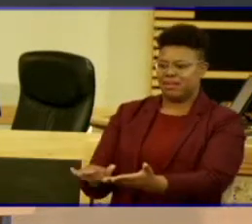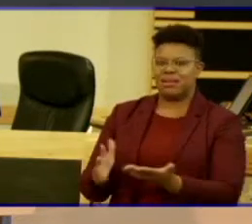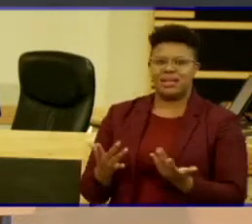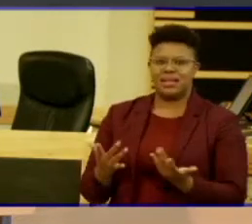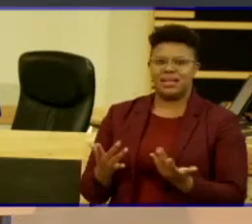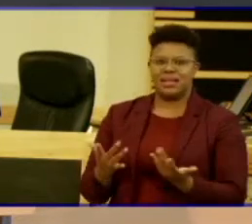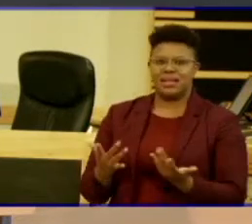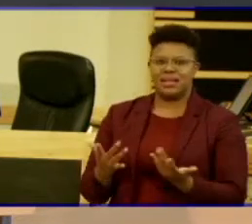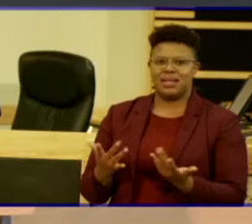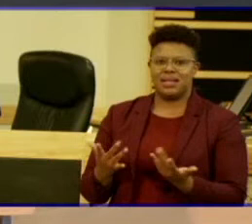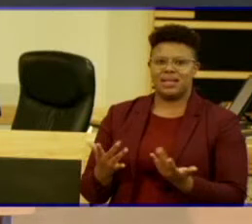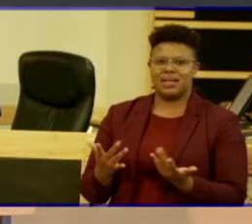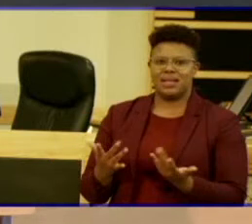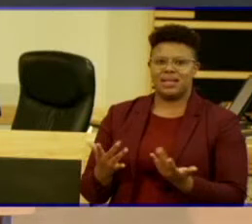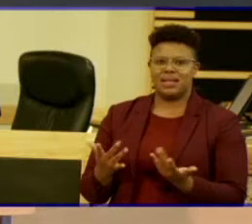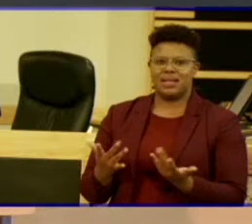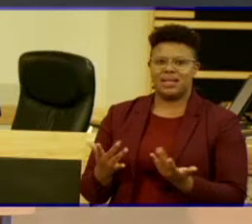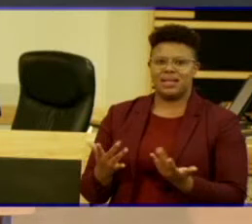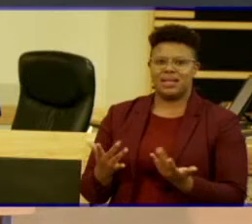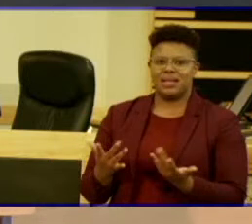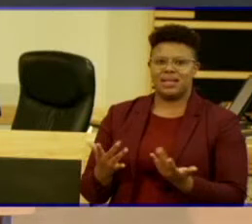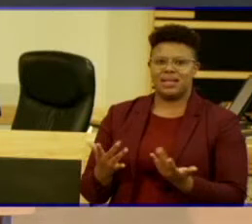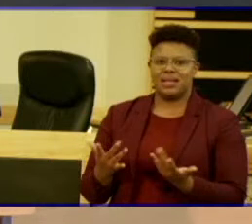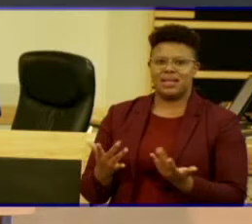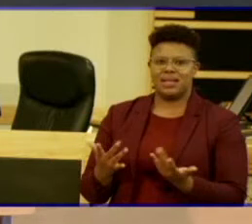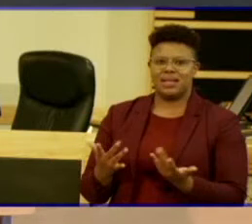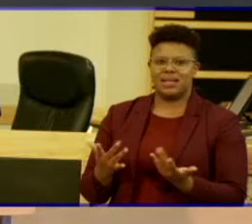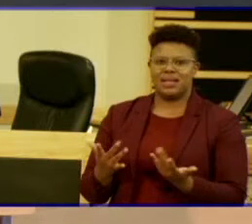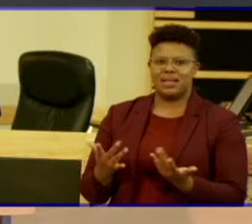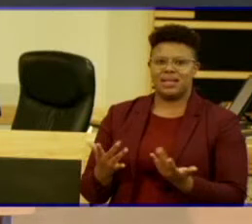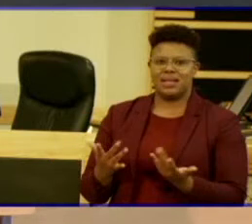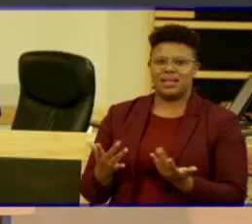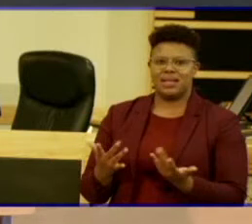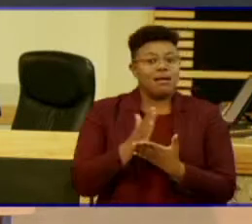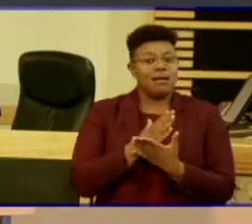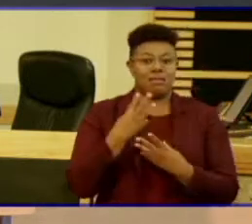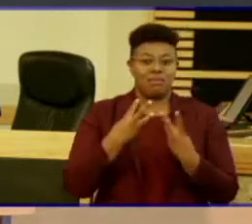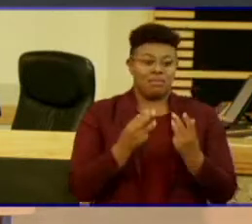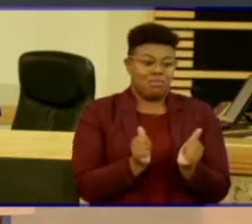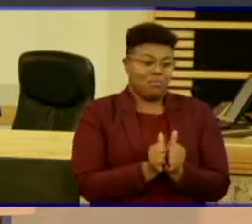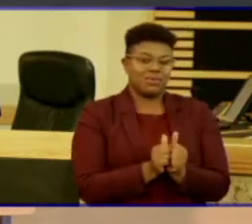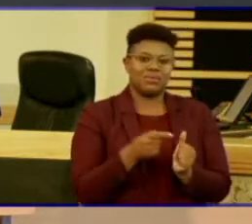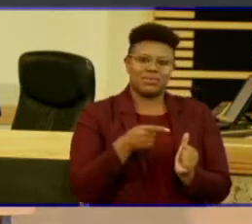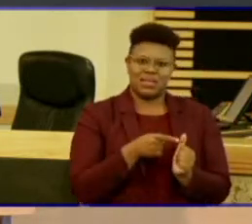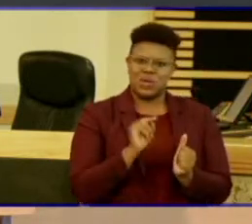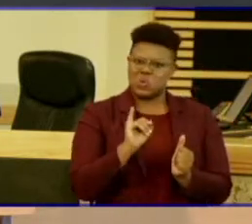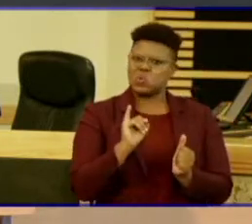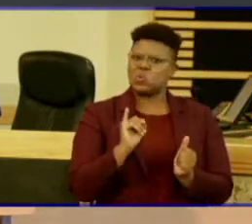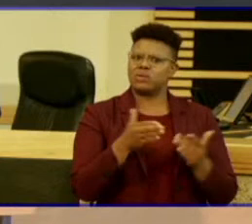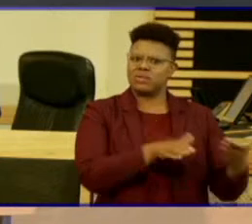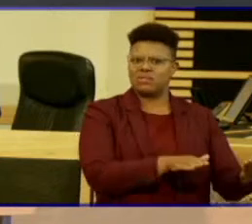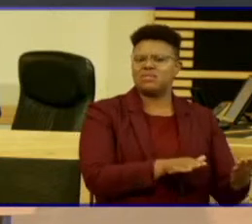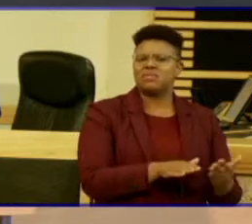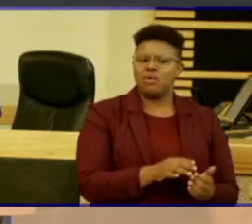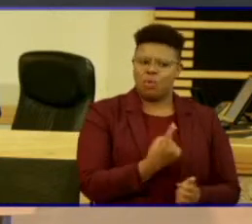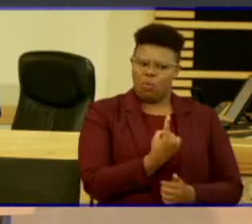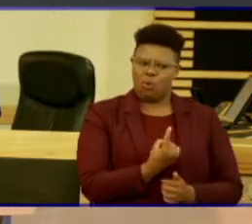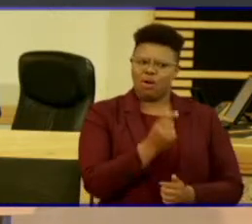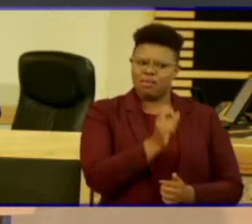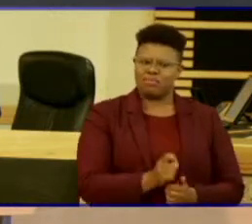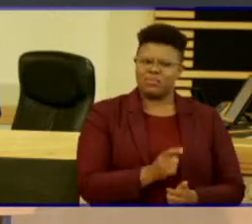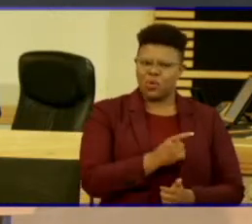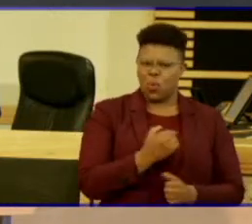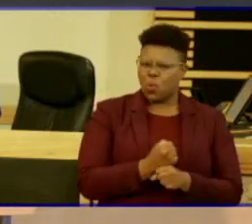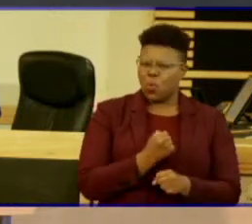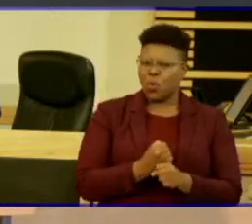this august house, it has robbed us of our colleague and one of the most dedicated members of the